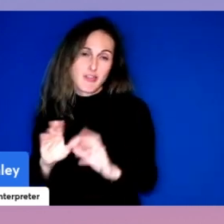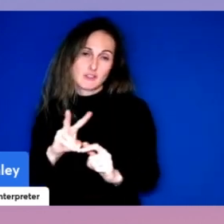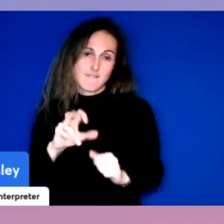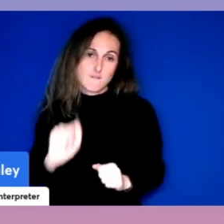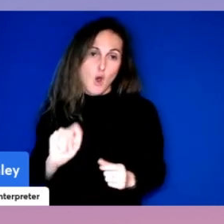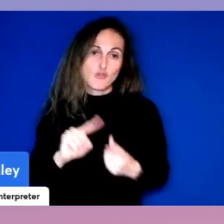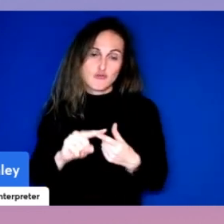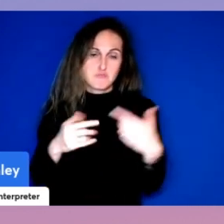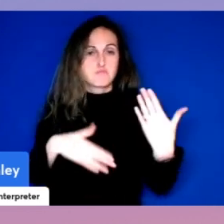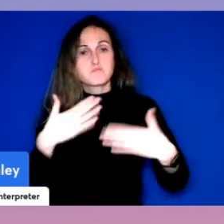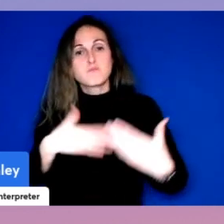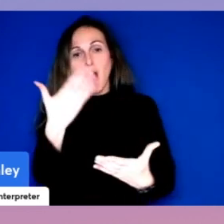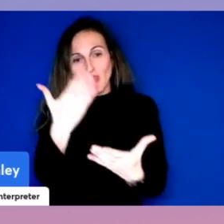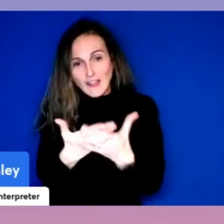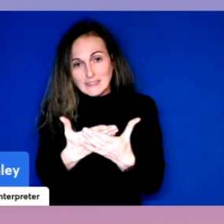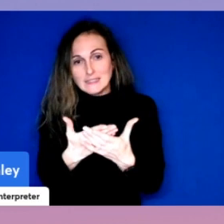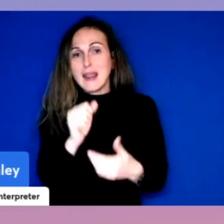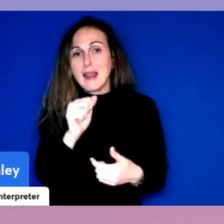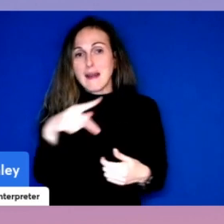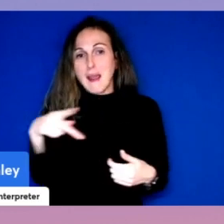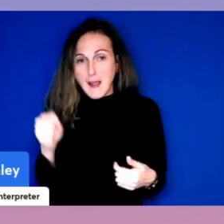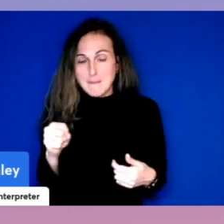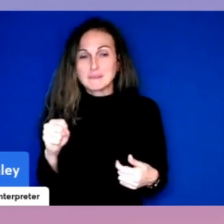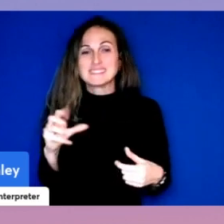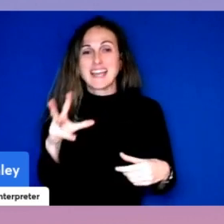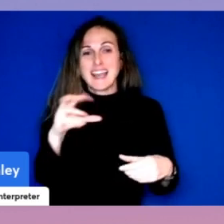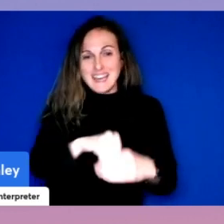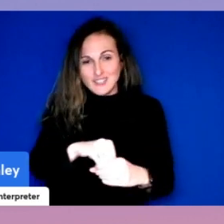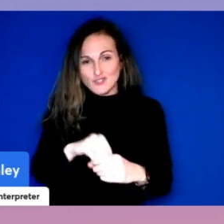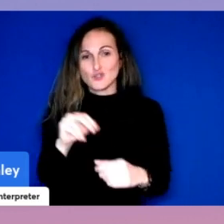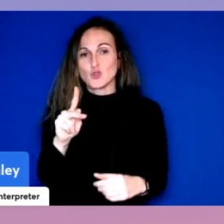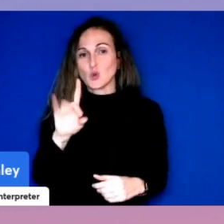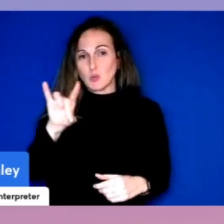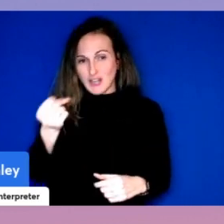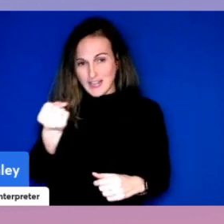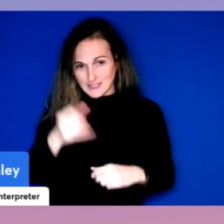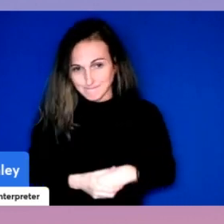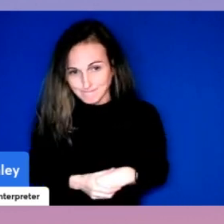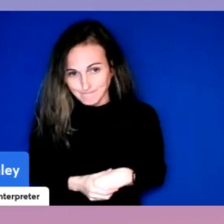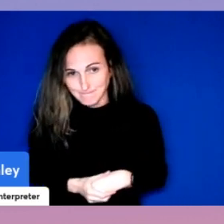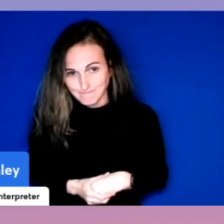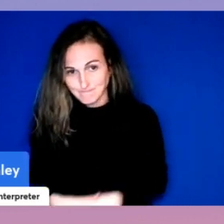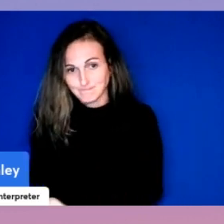to authenticate applications into Kubernetes.